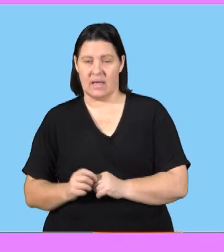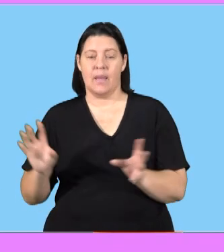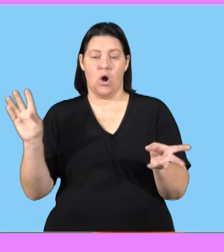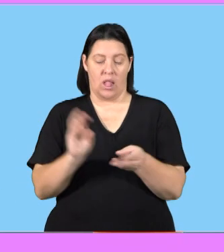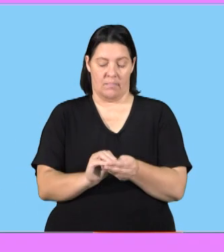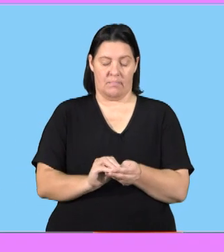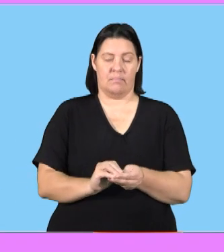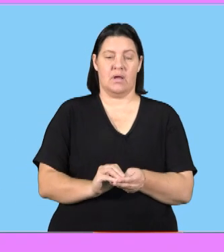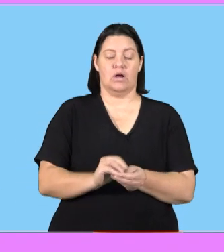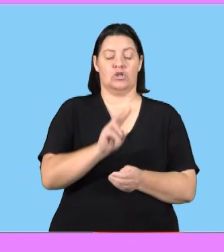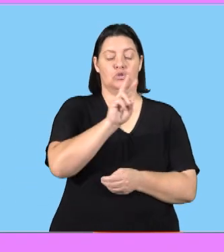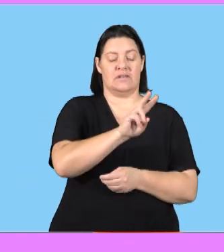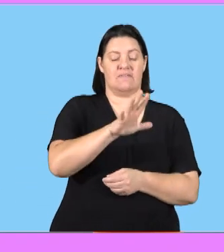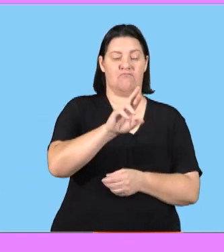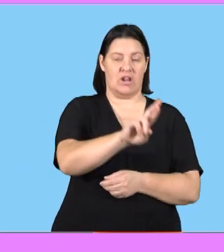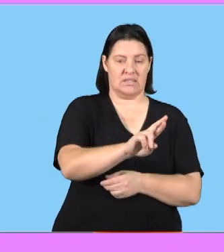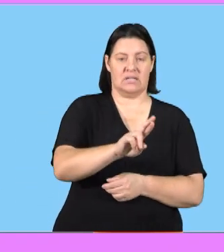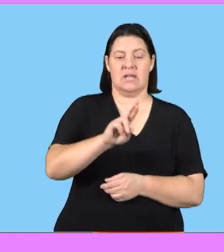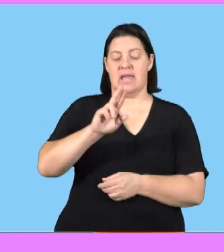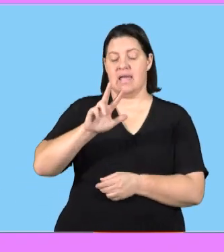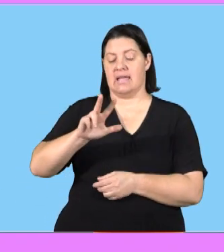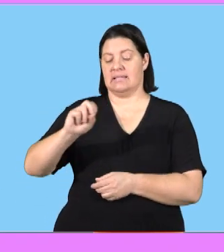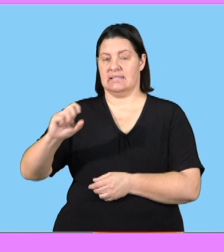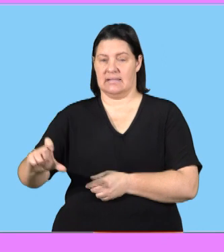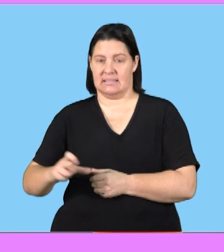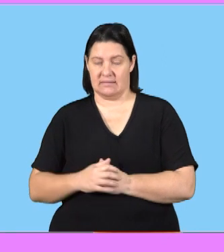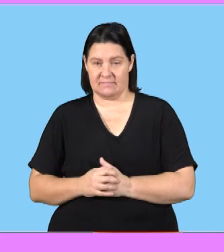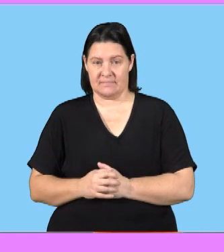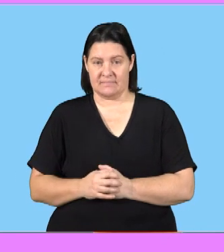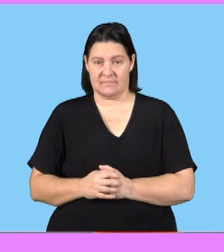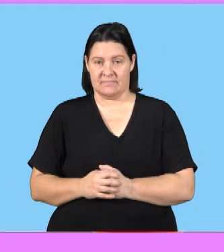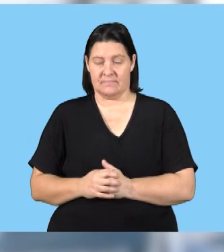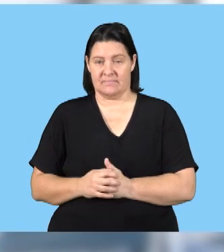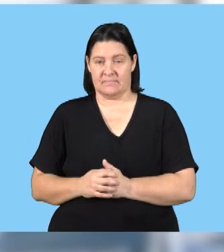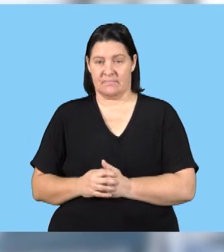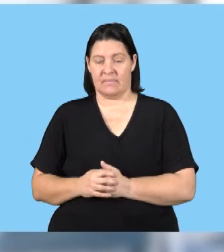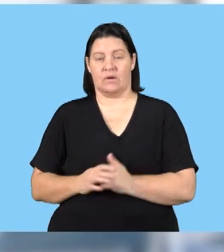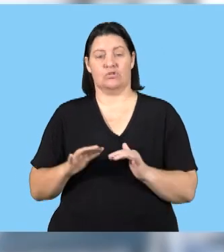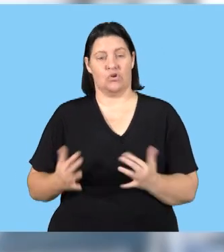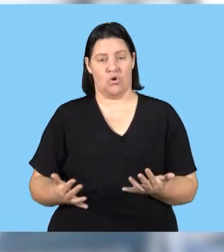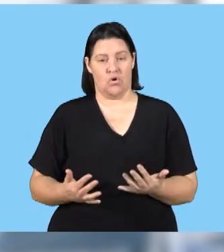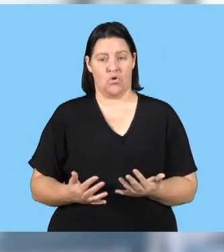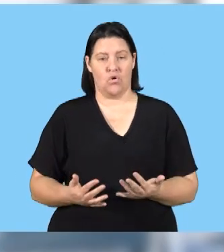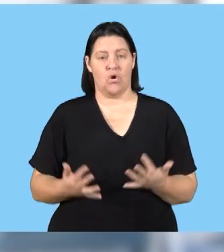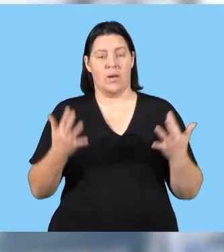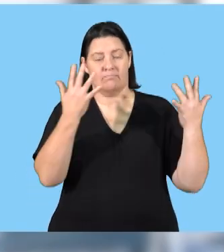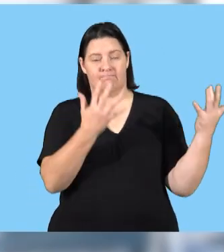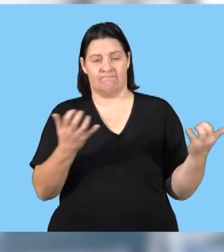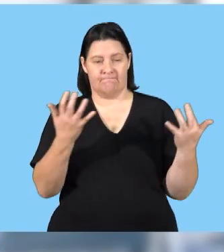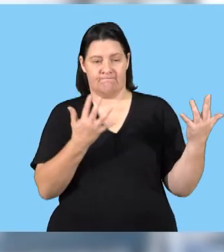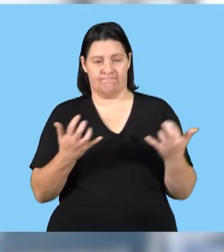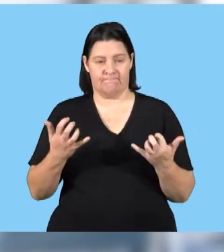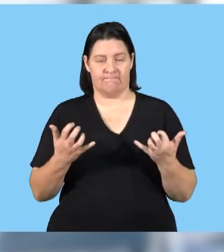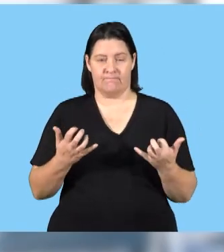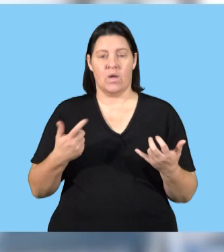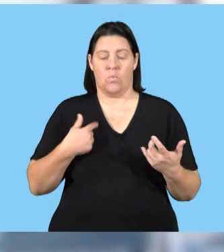0.80 will then give us 25 rand 80. So this is the